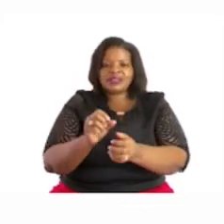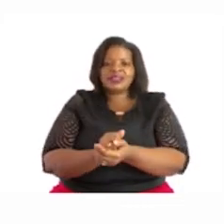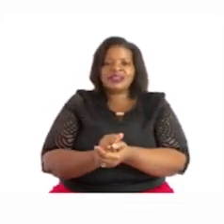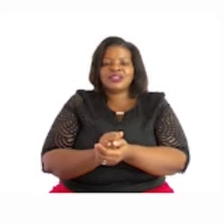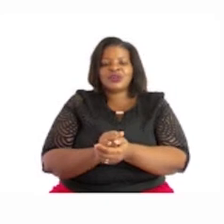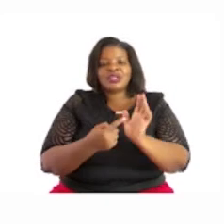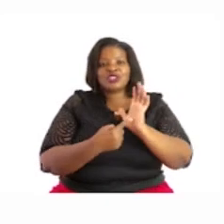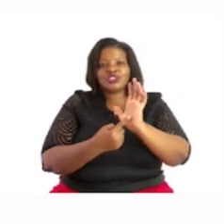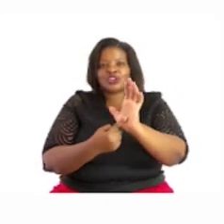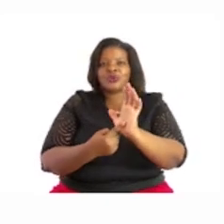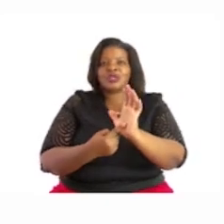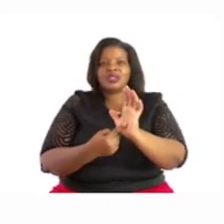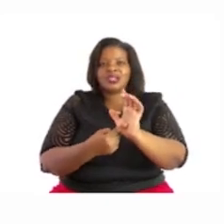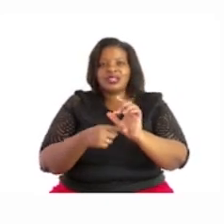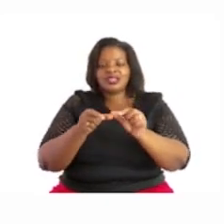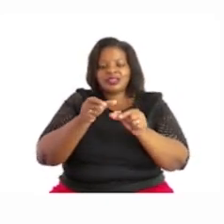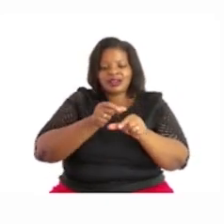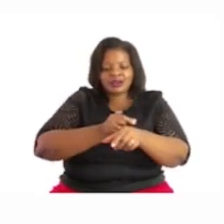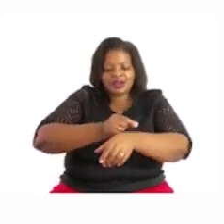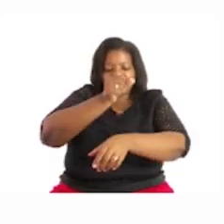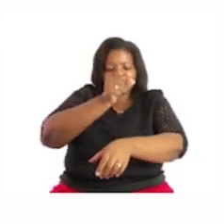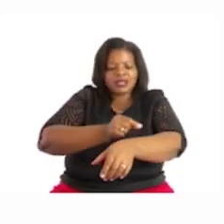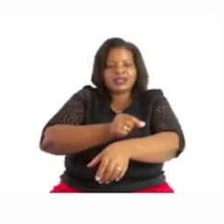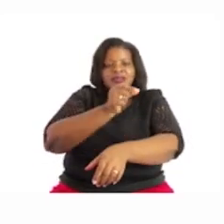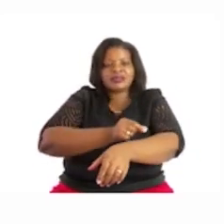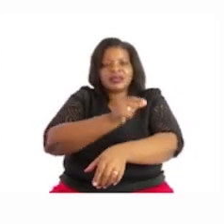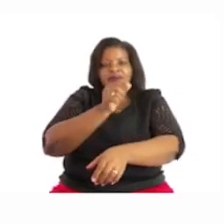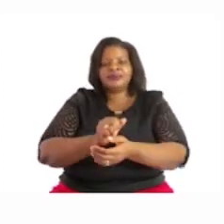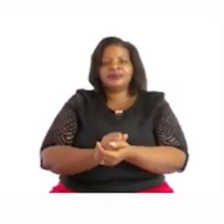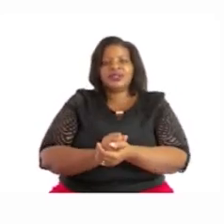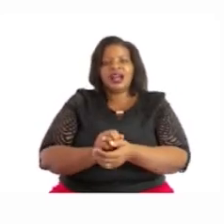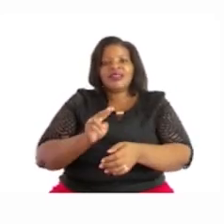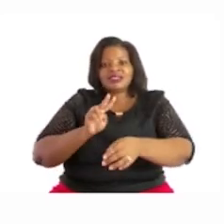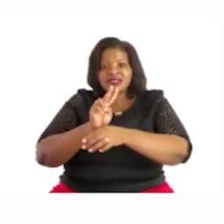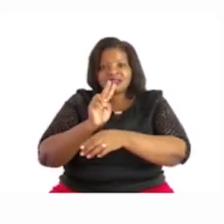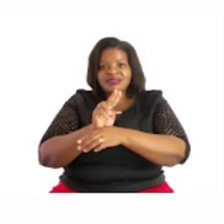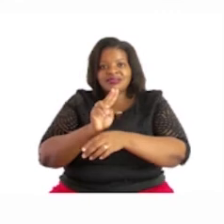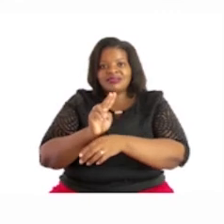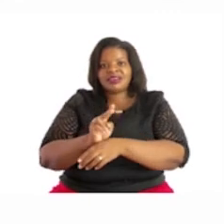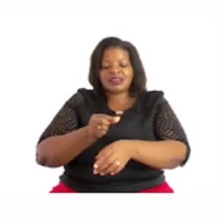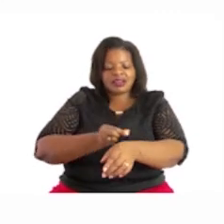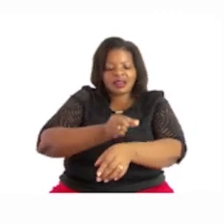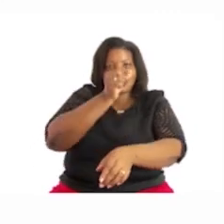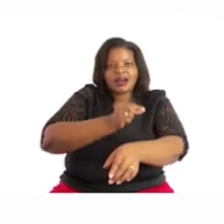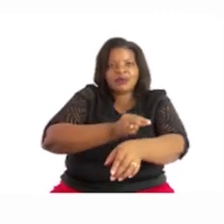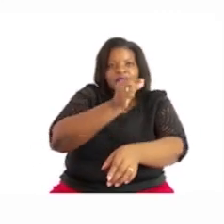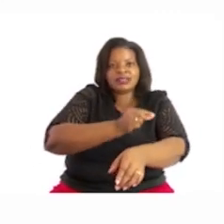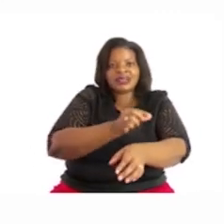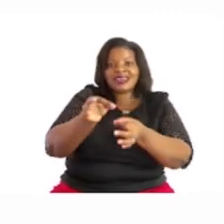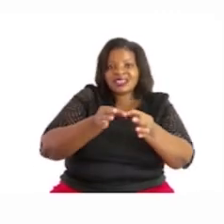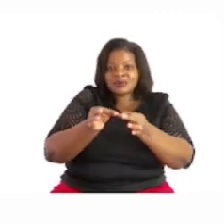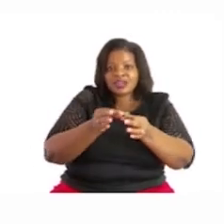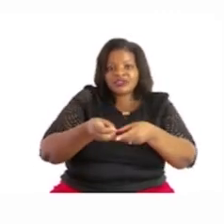I will do that on the chalkboard in a few minutes. The second abacus, the explanation which is given